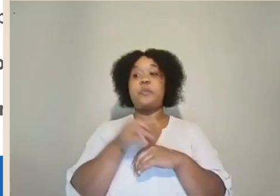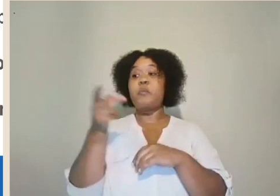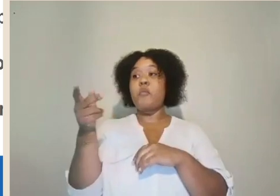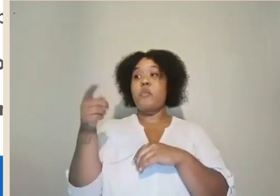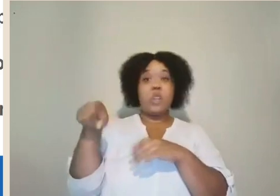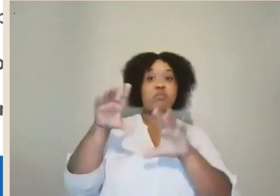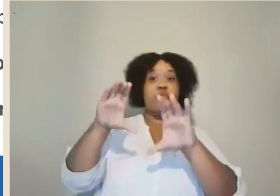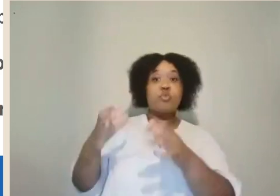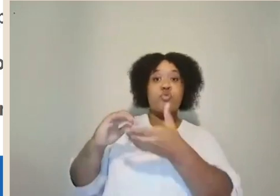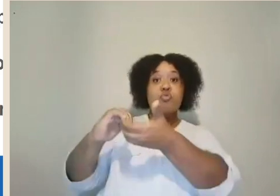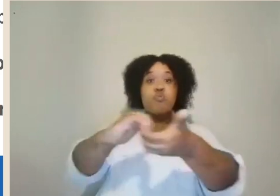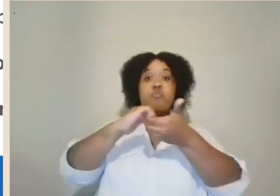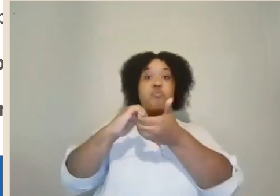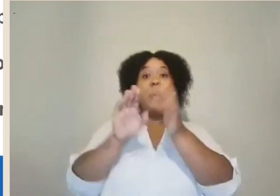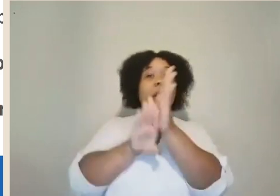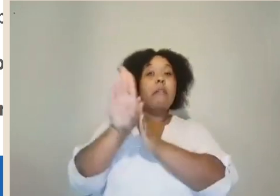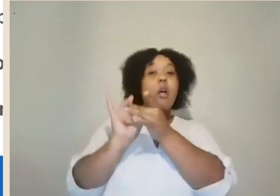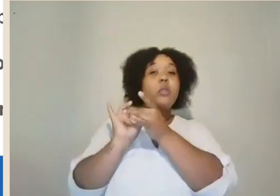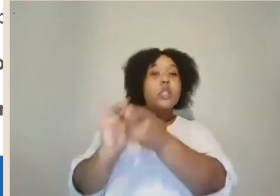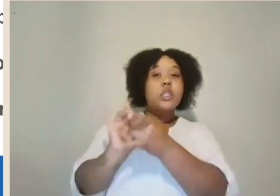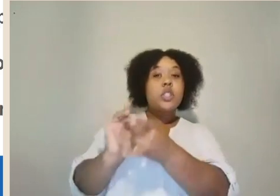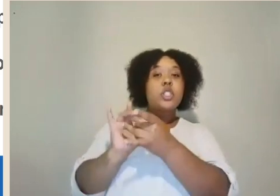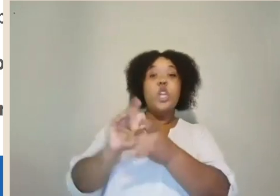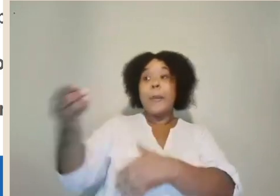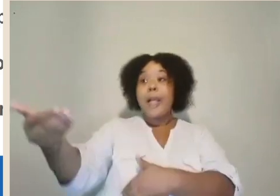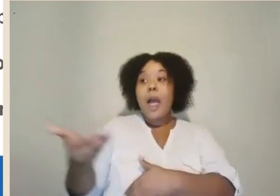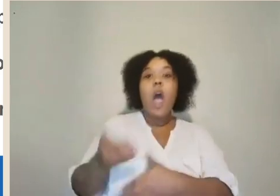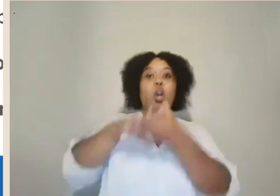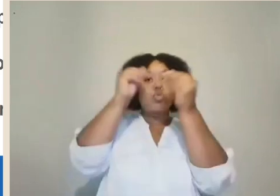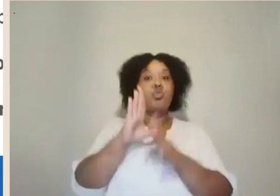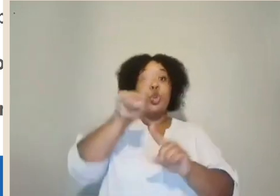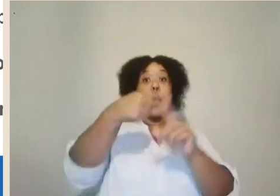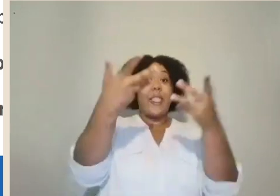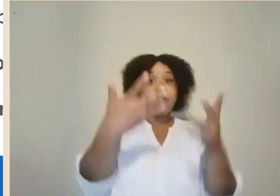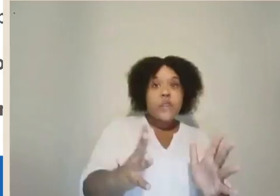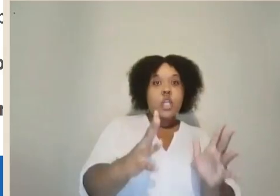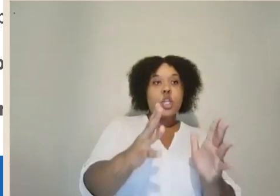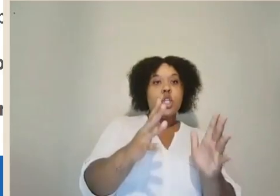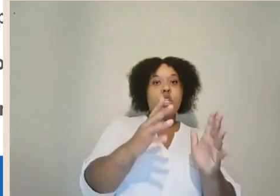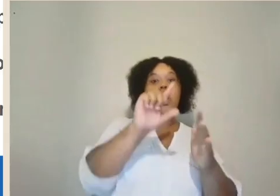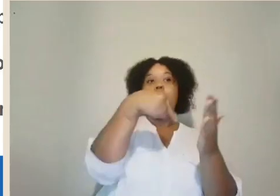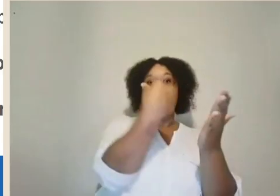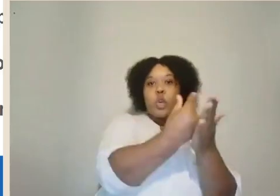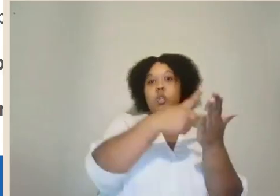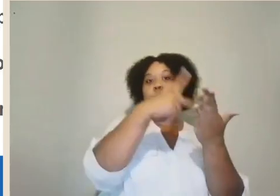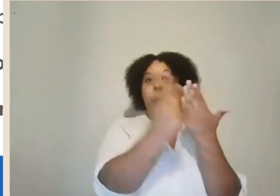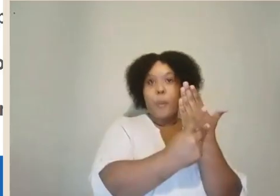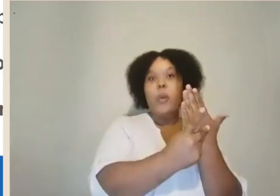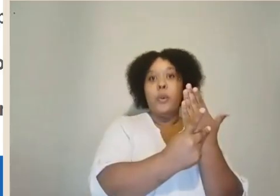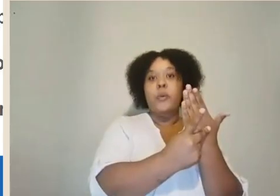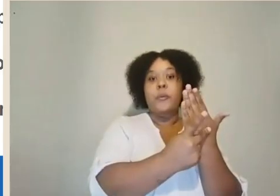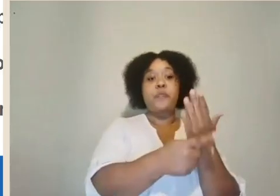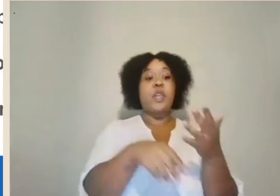grow, that we develop relationships with, that hire our students when they complete training. And so that career readiness module